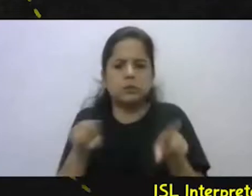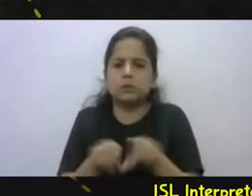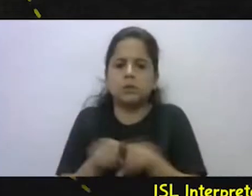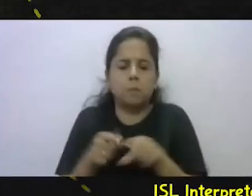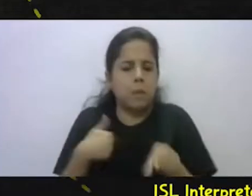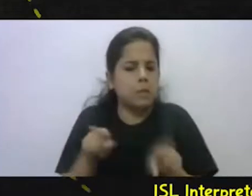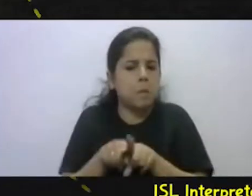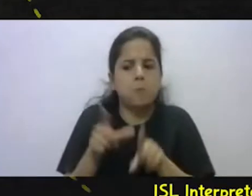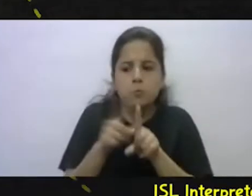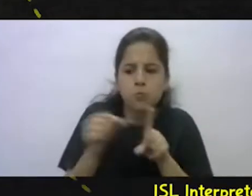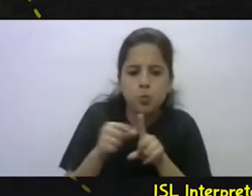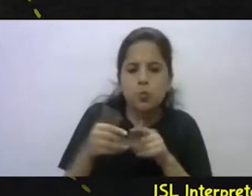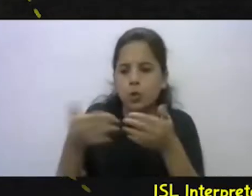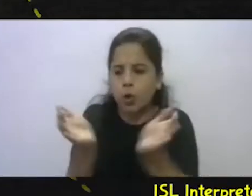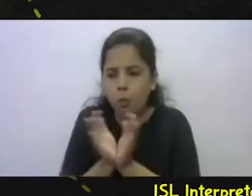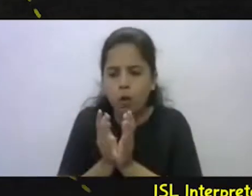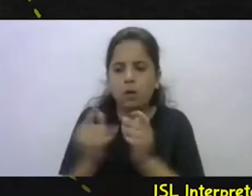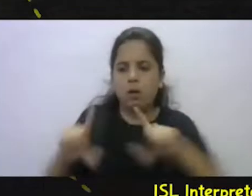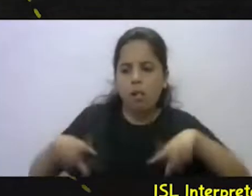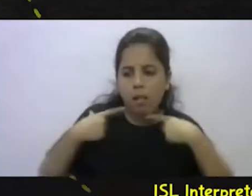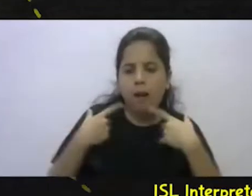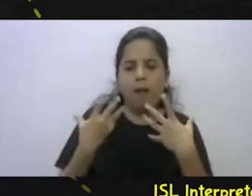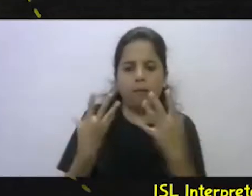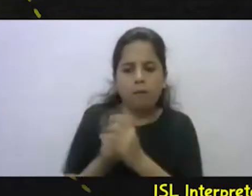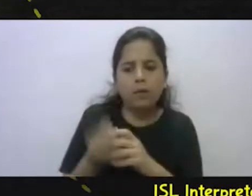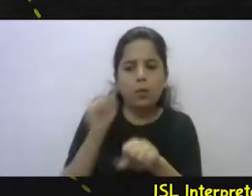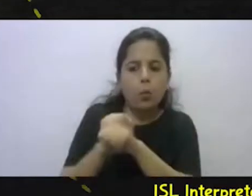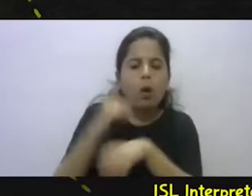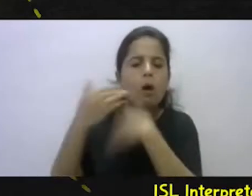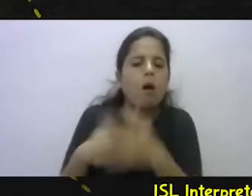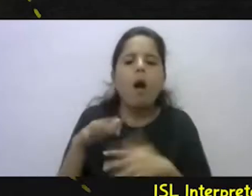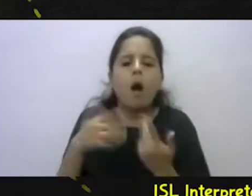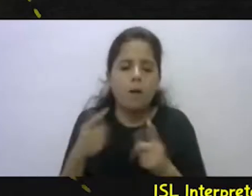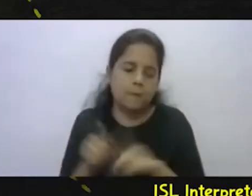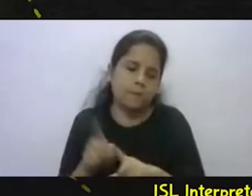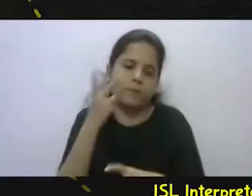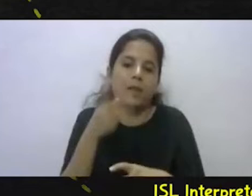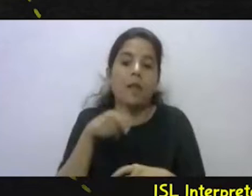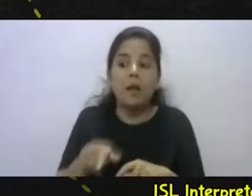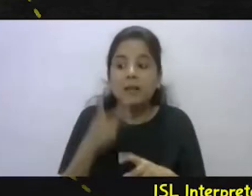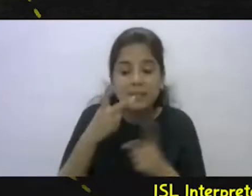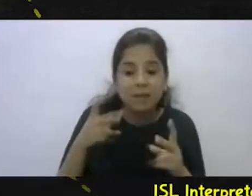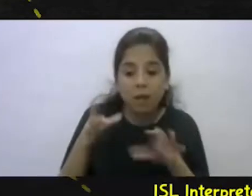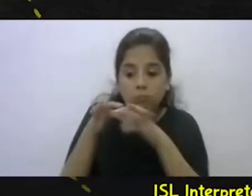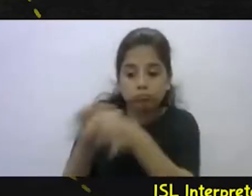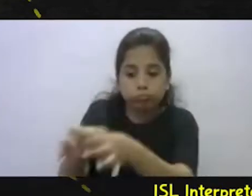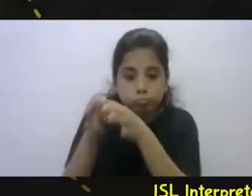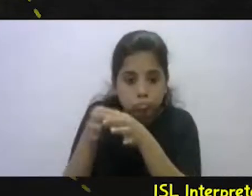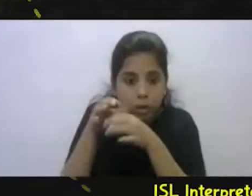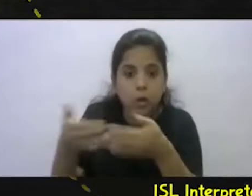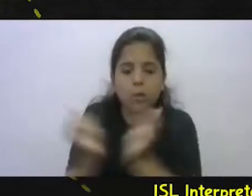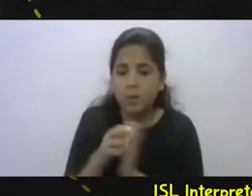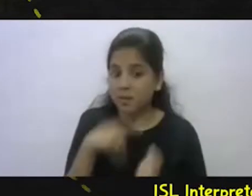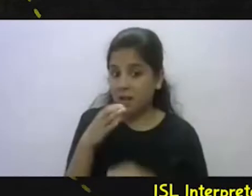with communities and their lives, and particularly in the context of marginalized communities in India. And when I say